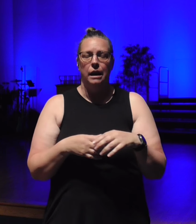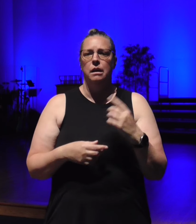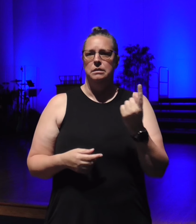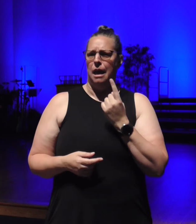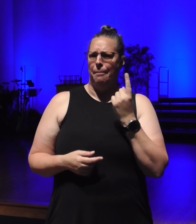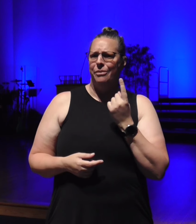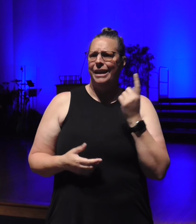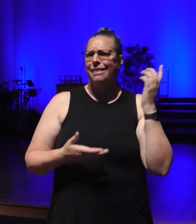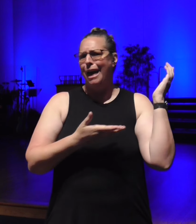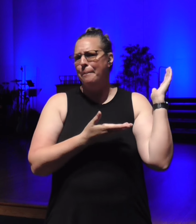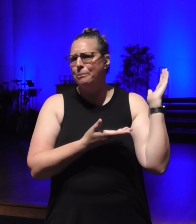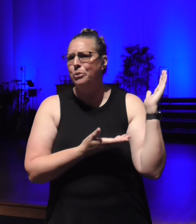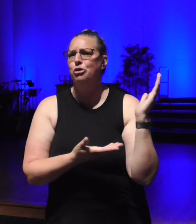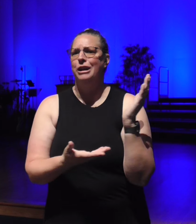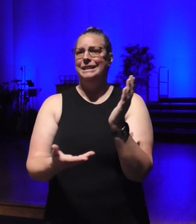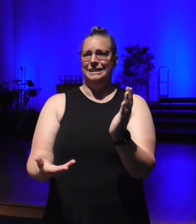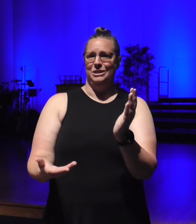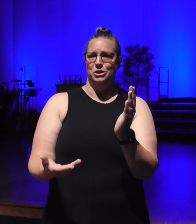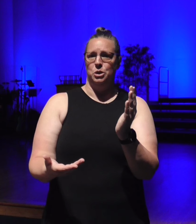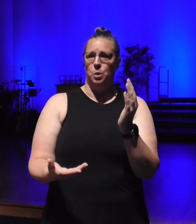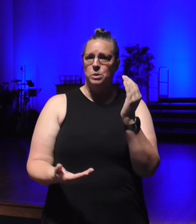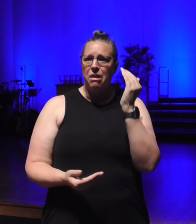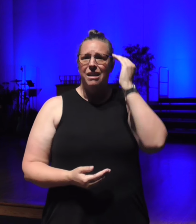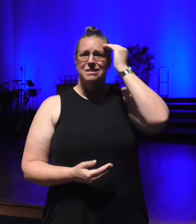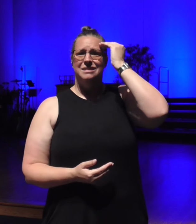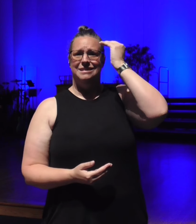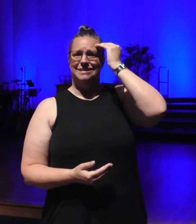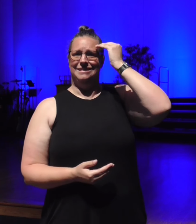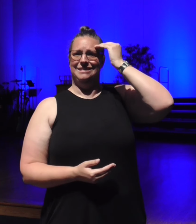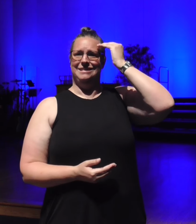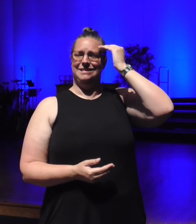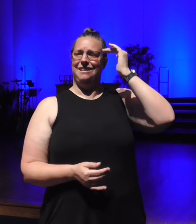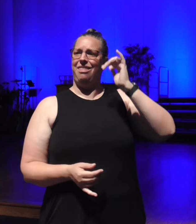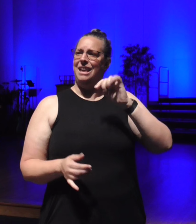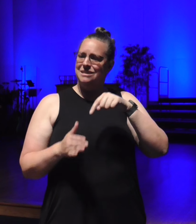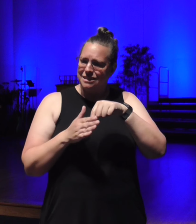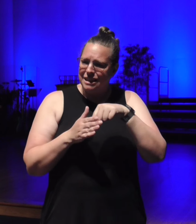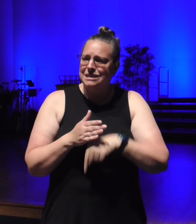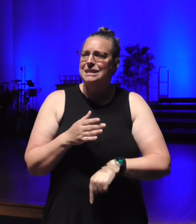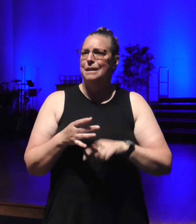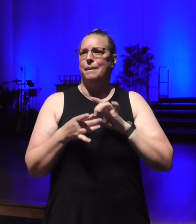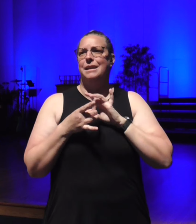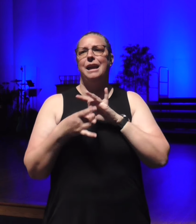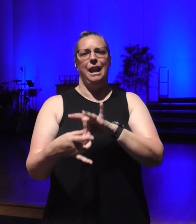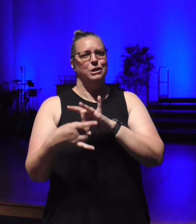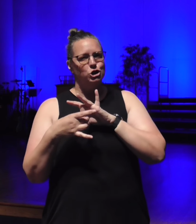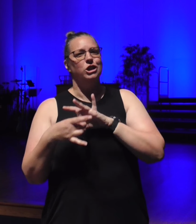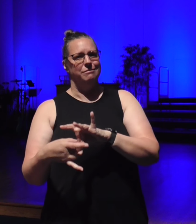and ushers you into a deeper state of connection.